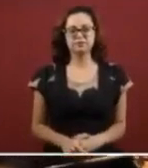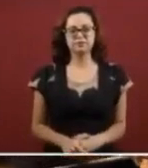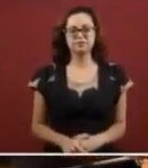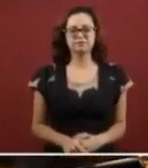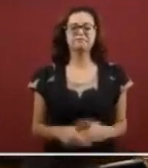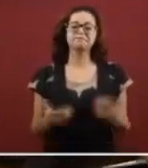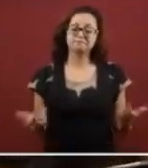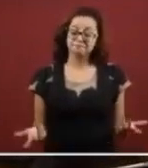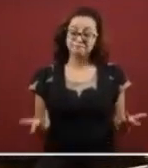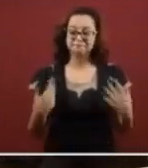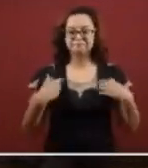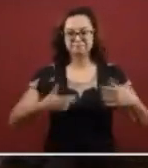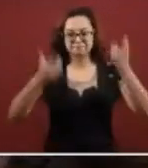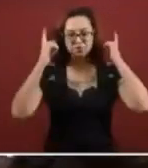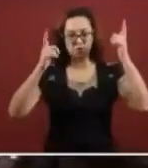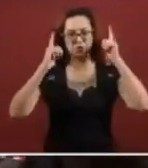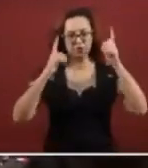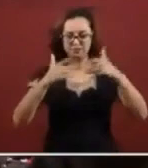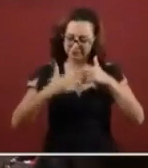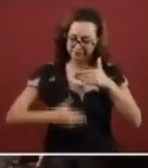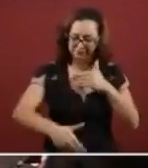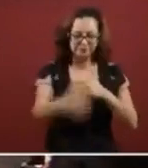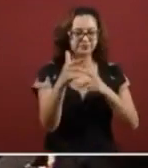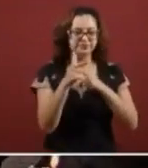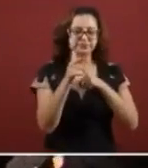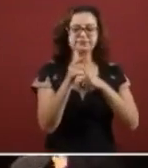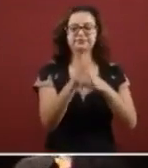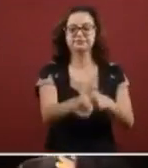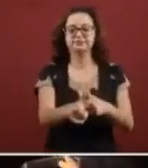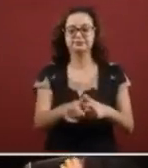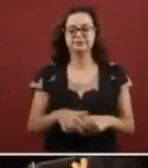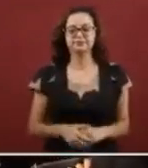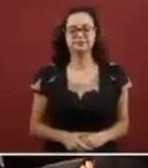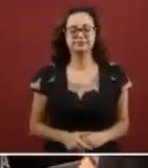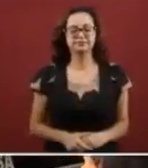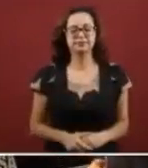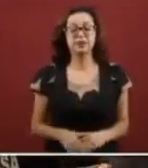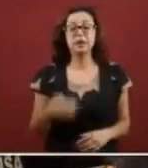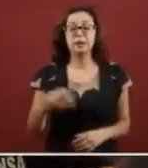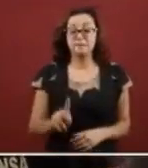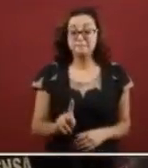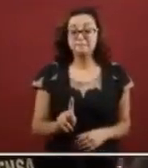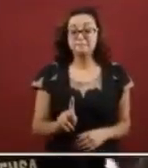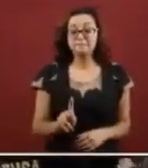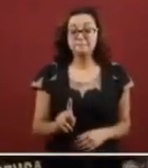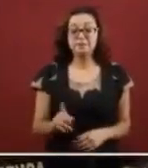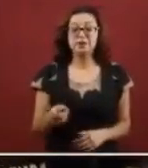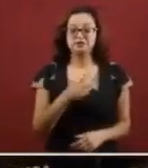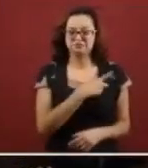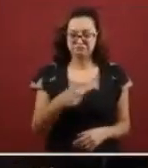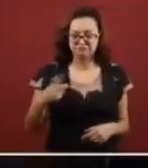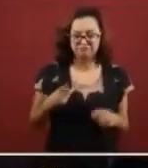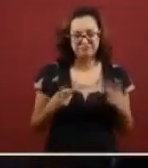Bueno, espero que... And I hope that it continues that way. However,